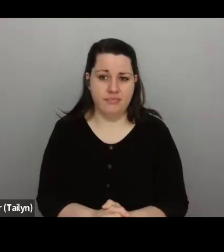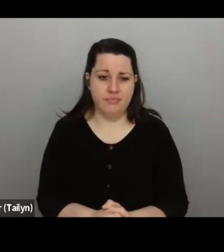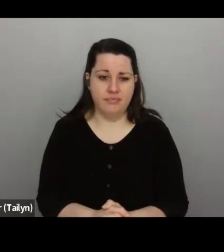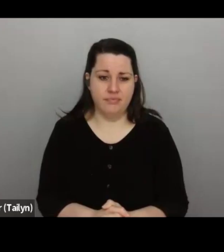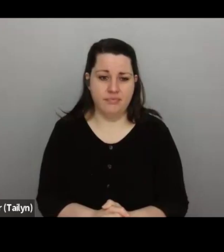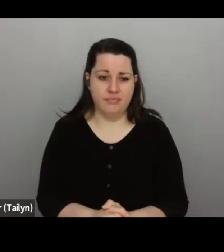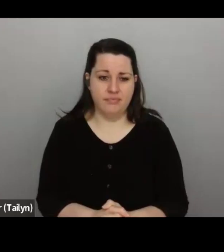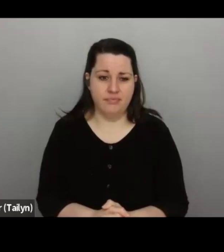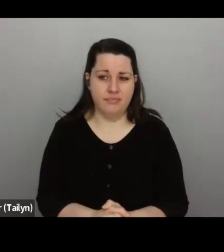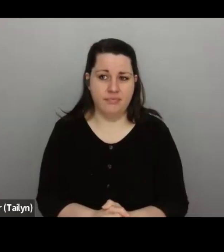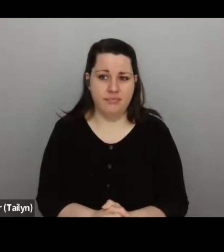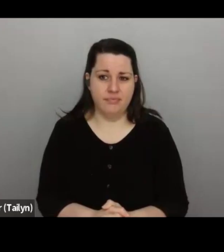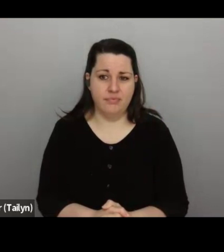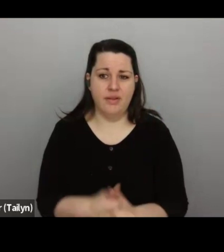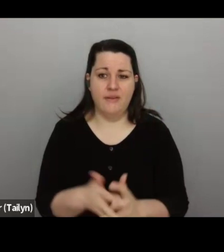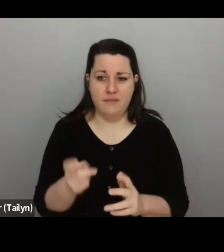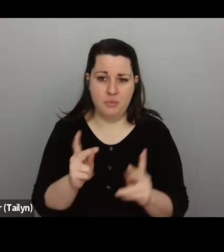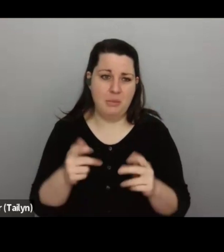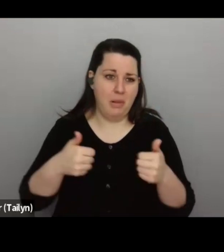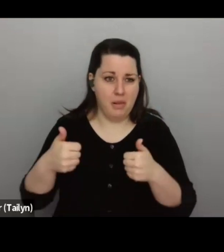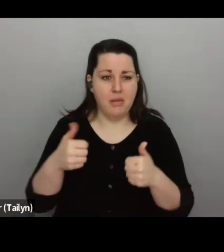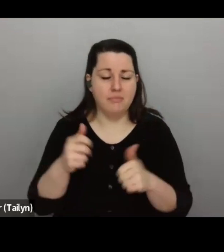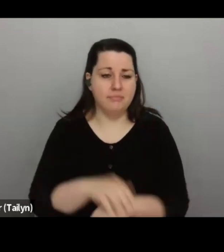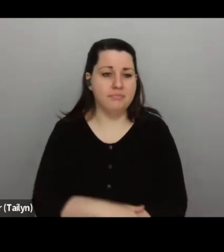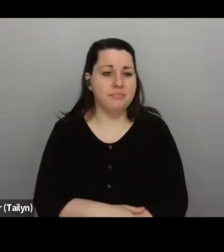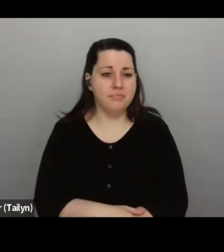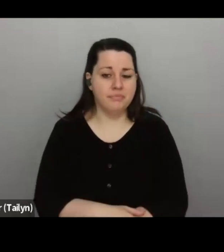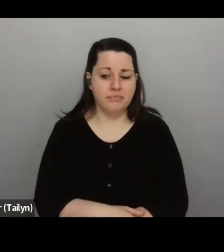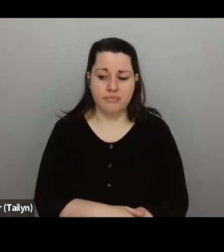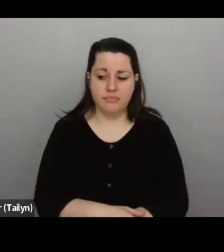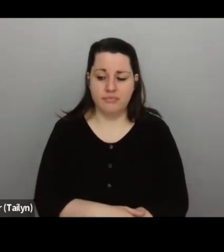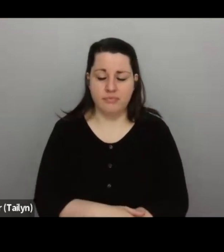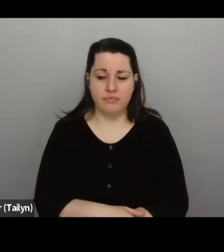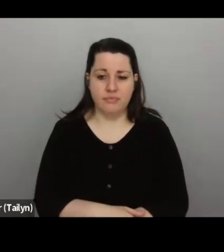All right, there's a few thumbs ups. All right.